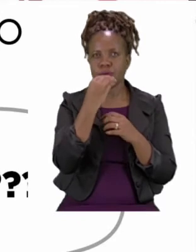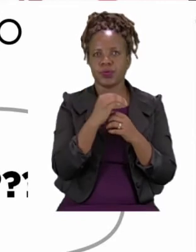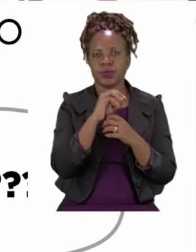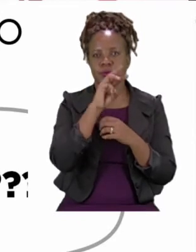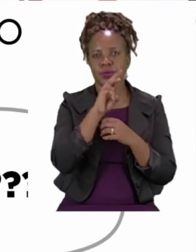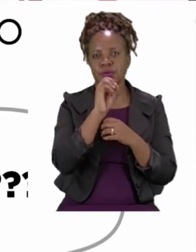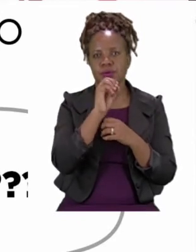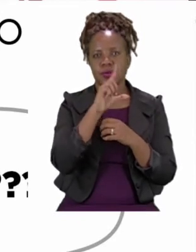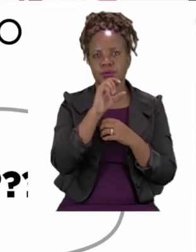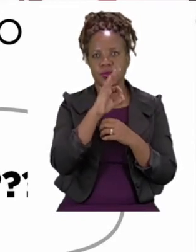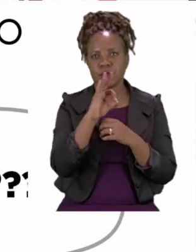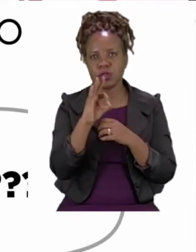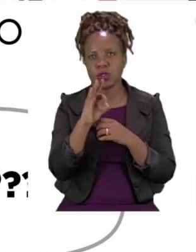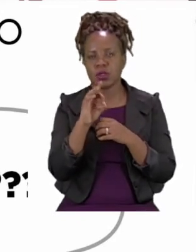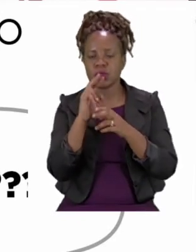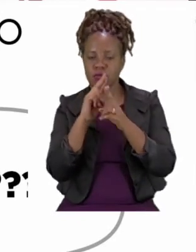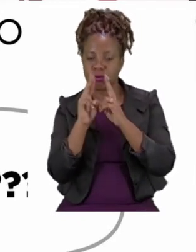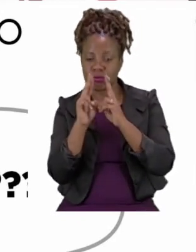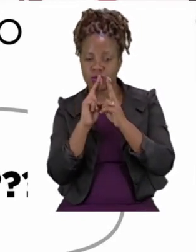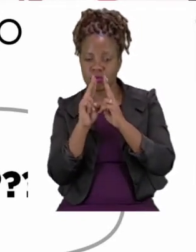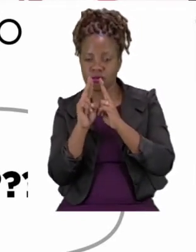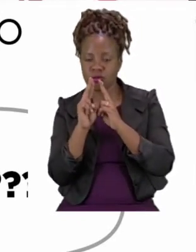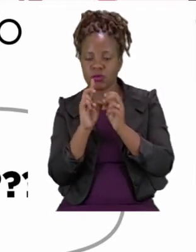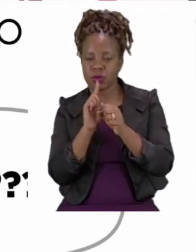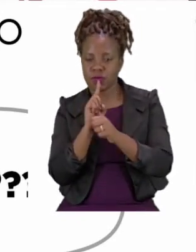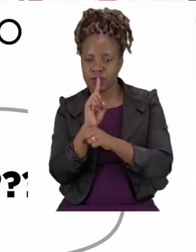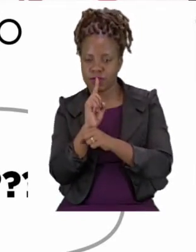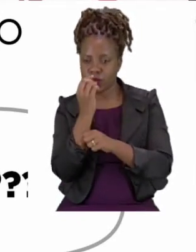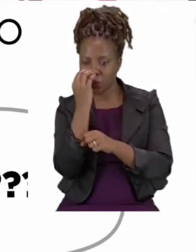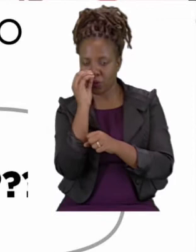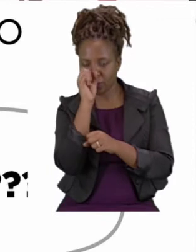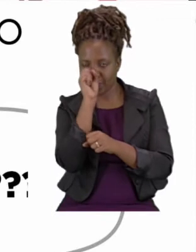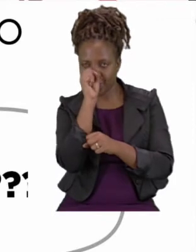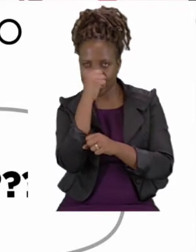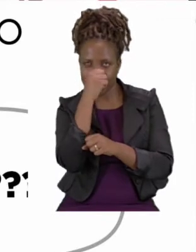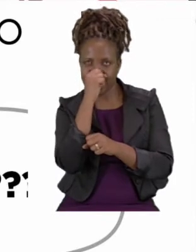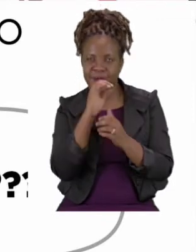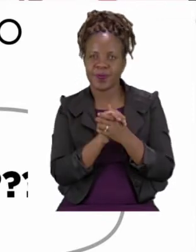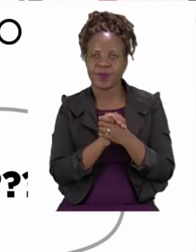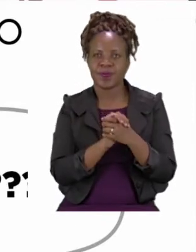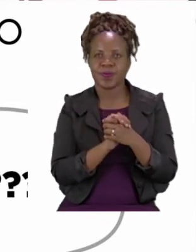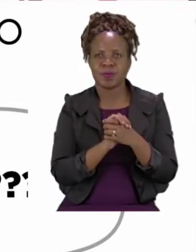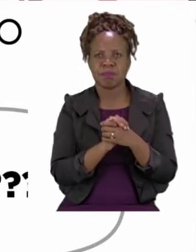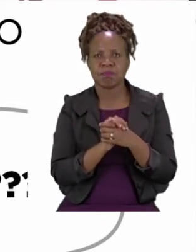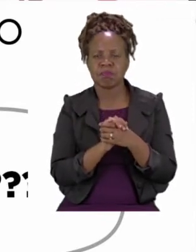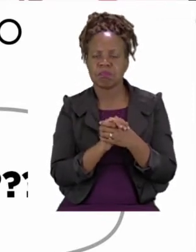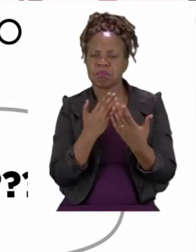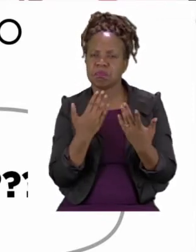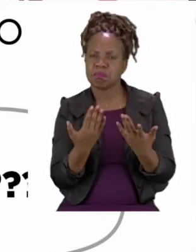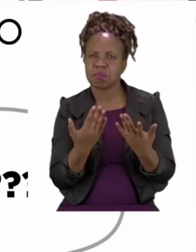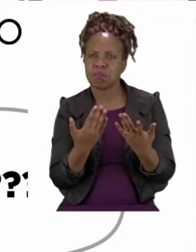the first pig. Now, I'm not sure what the pig is saying there, but we can see that we have our